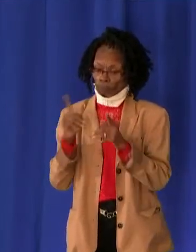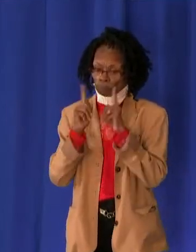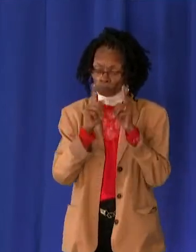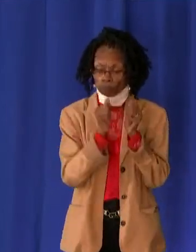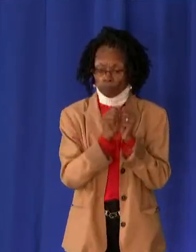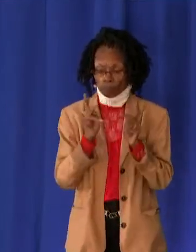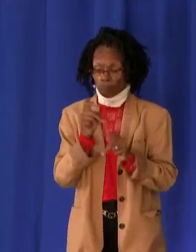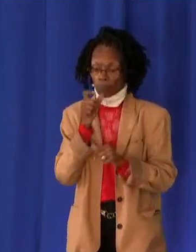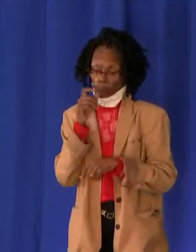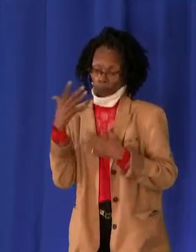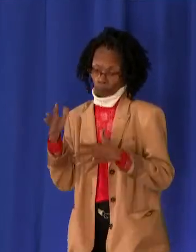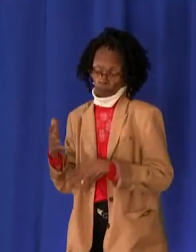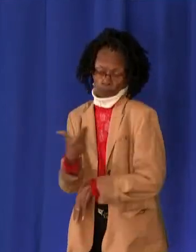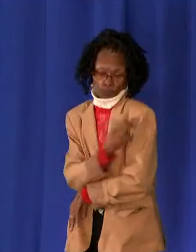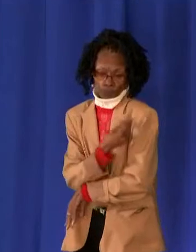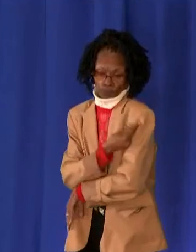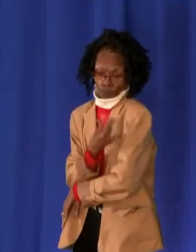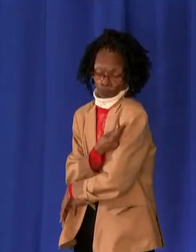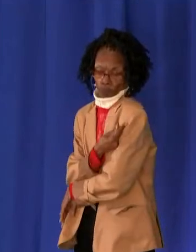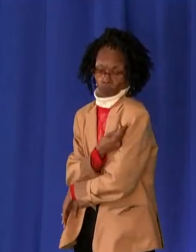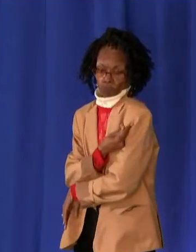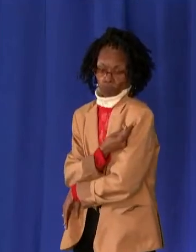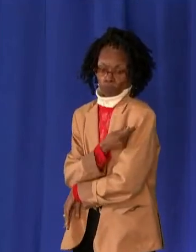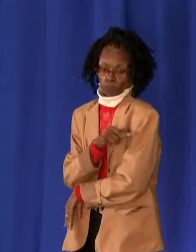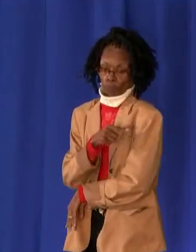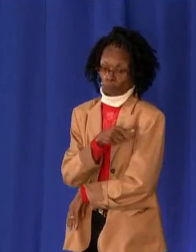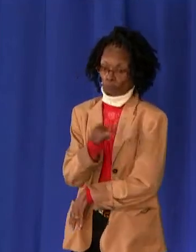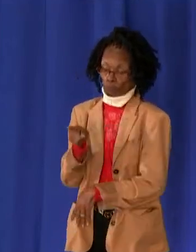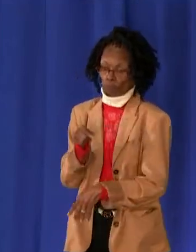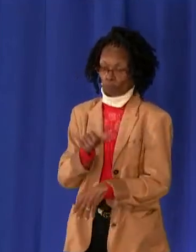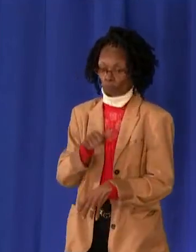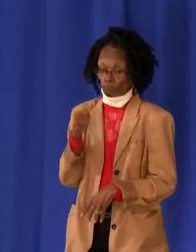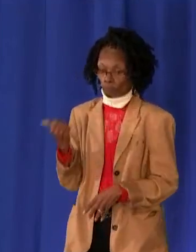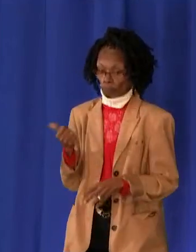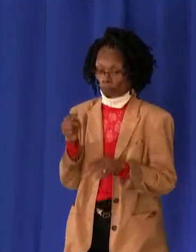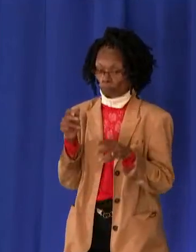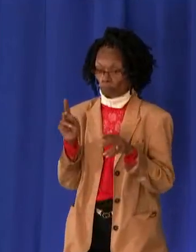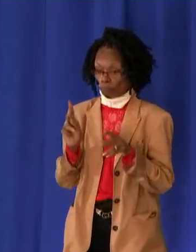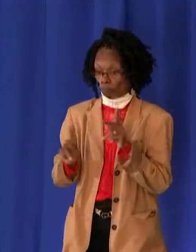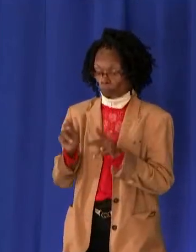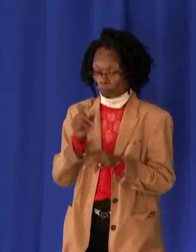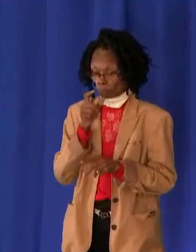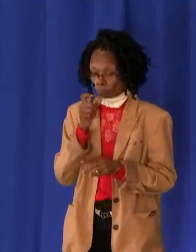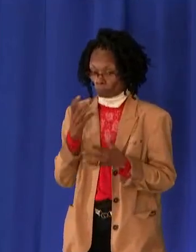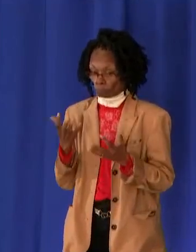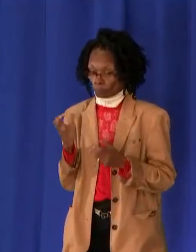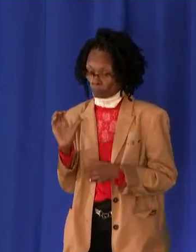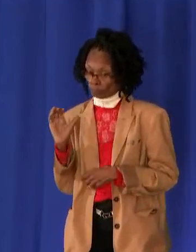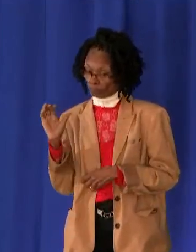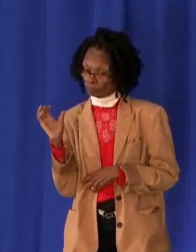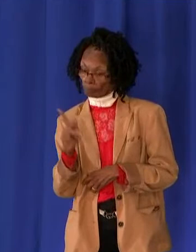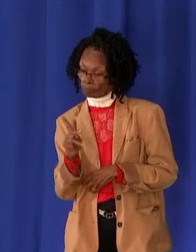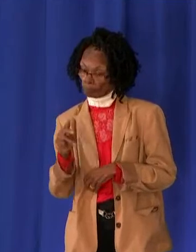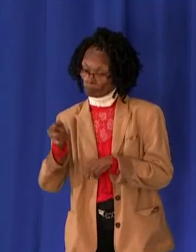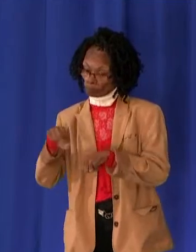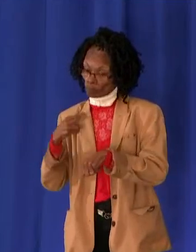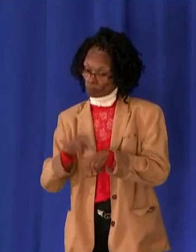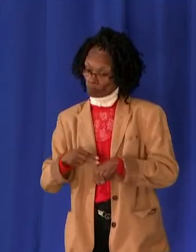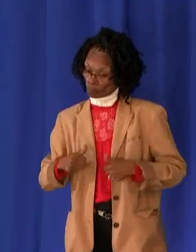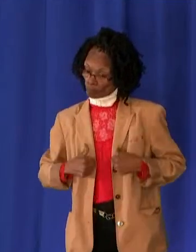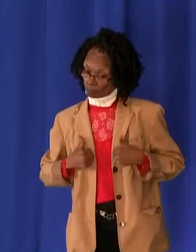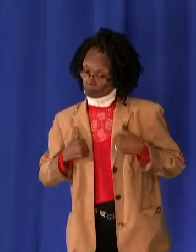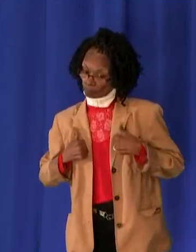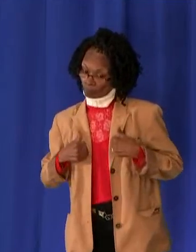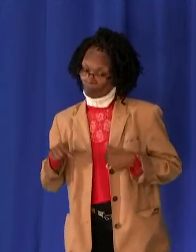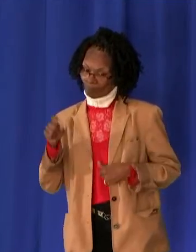been vaccinated and others are wanting to get back to their normal lives and know what they